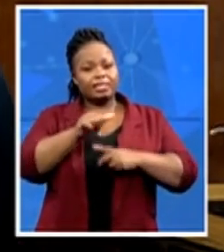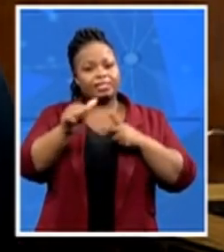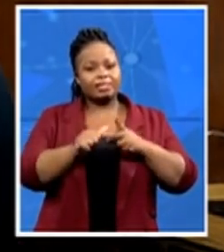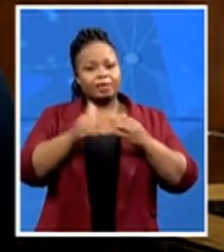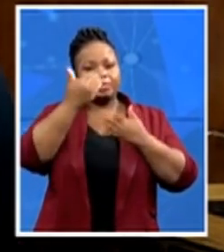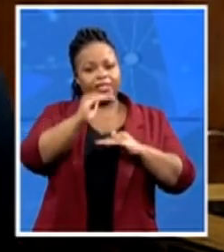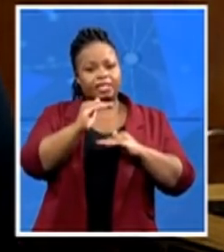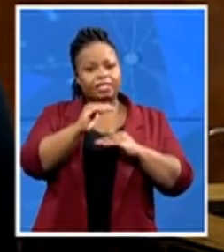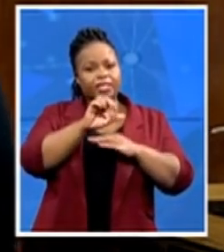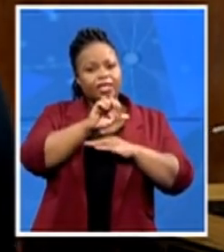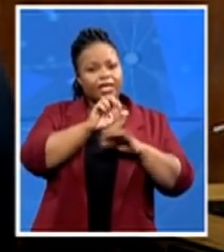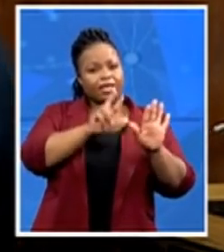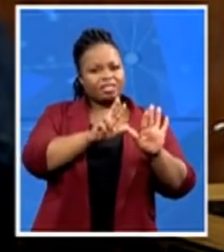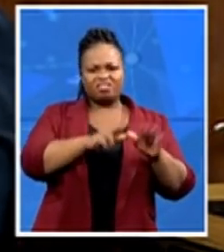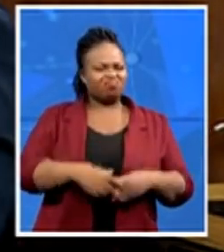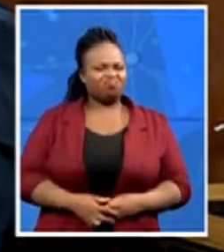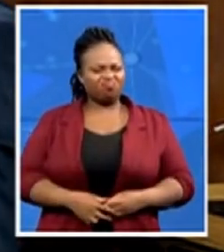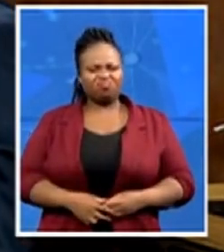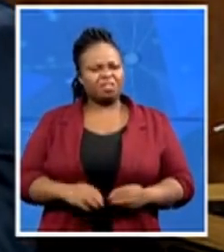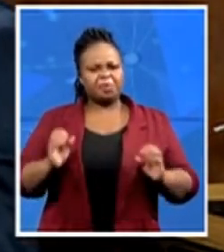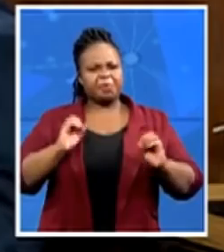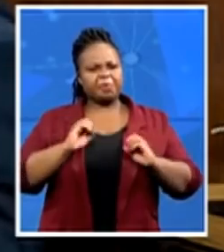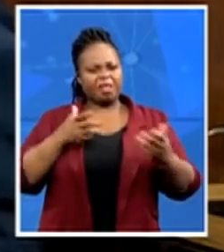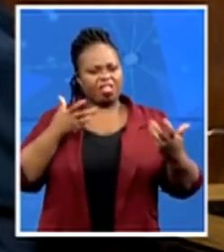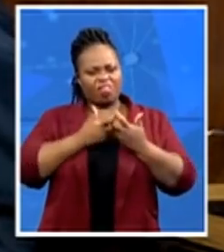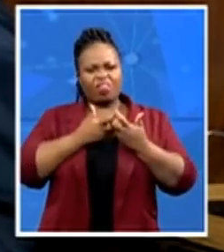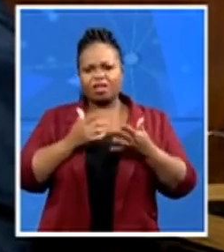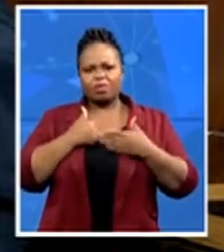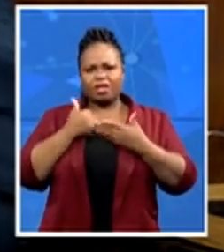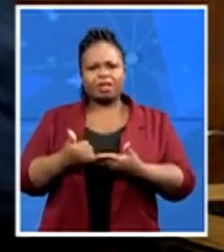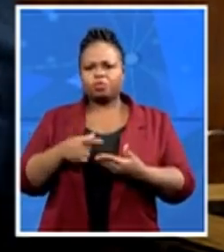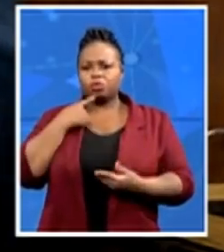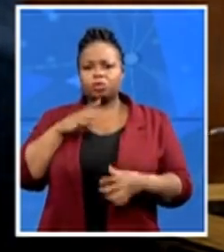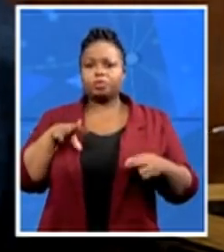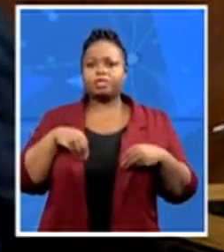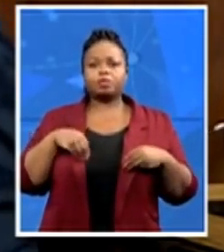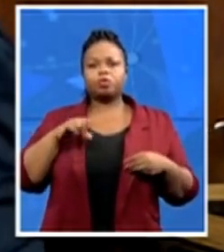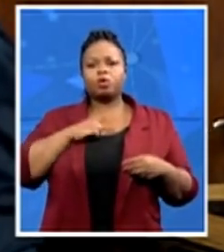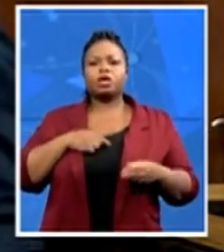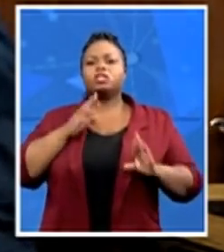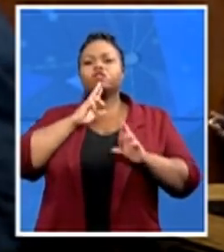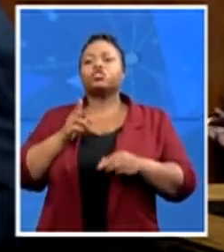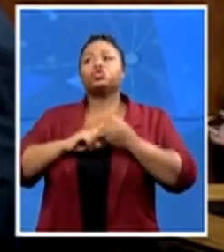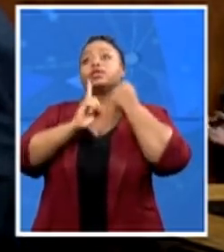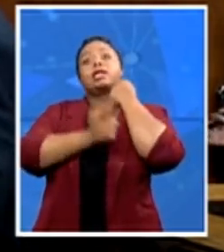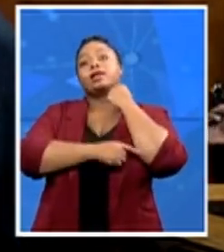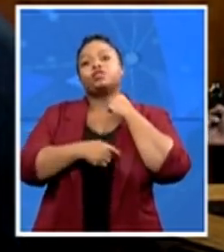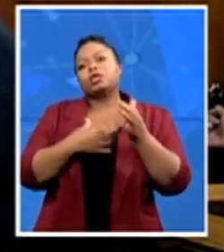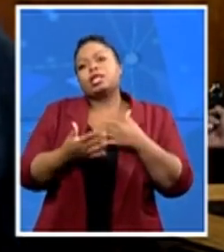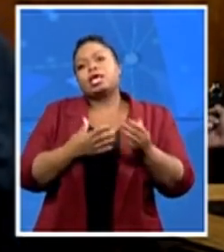nothing that assists them except they refer you to the last one, any other factor the court might take into